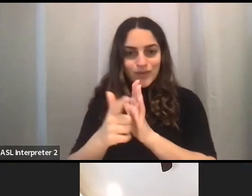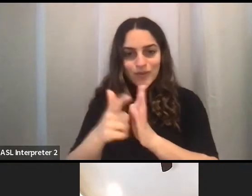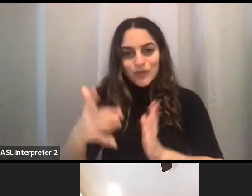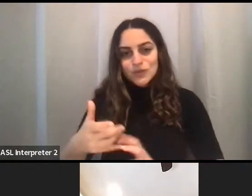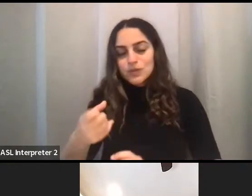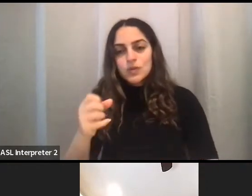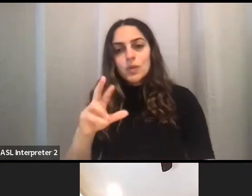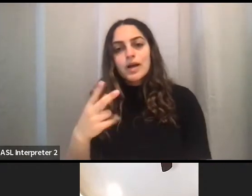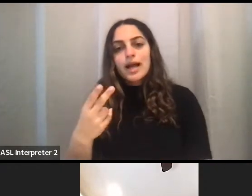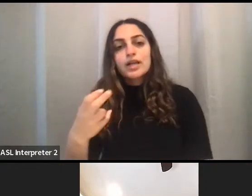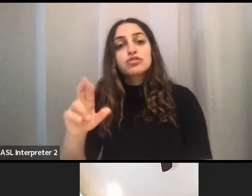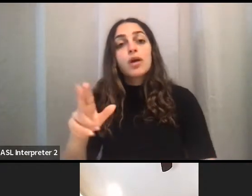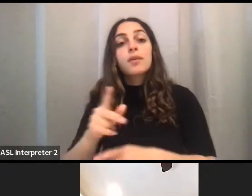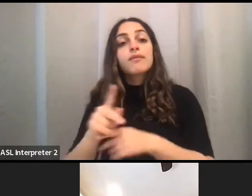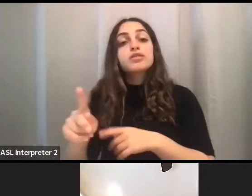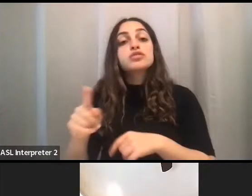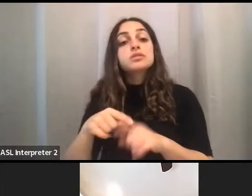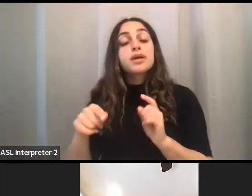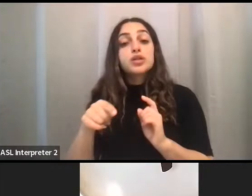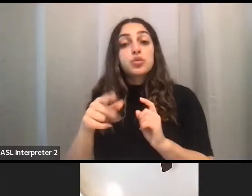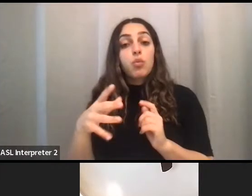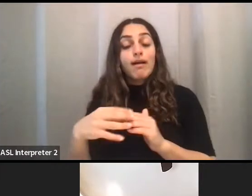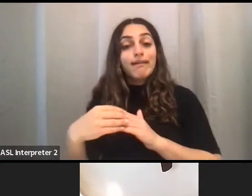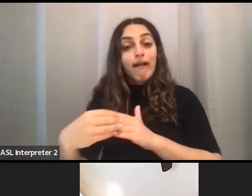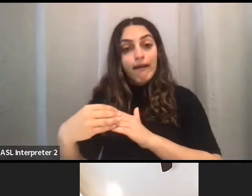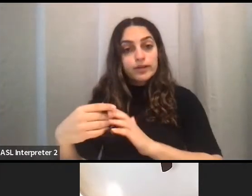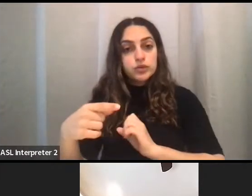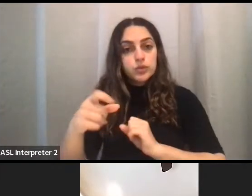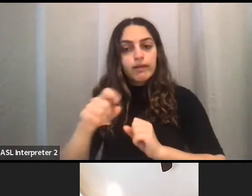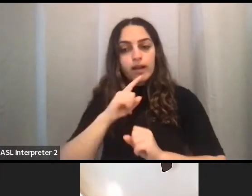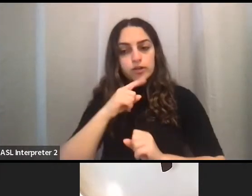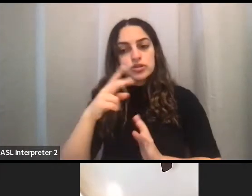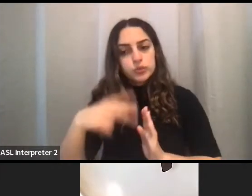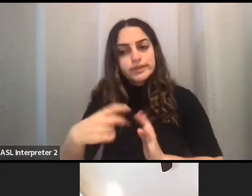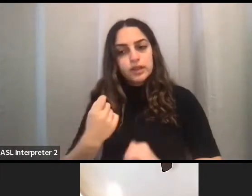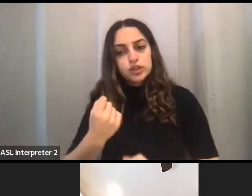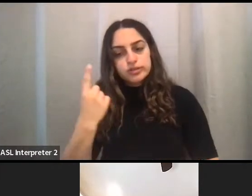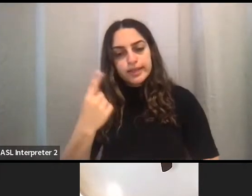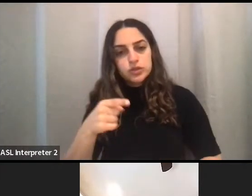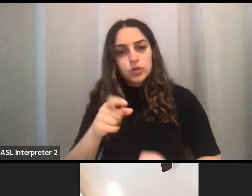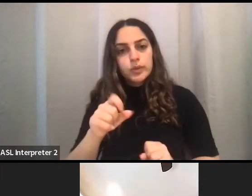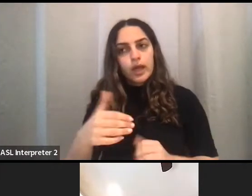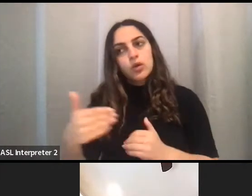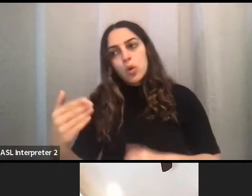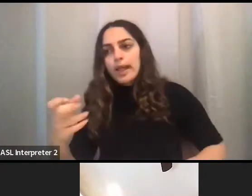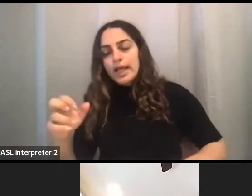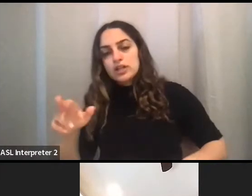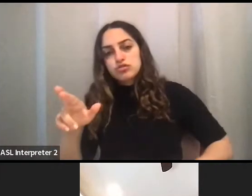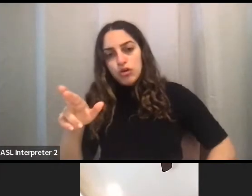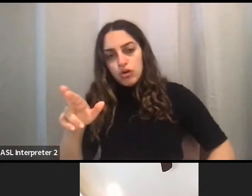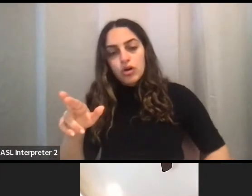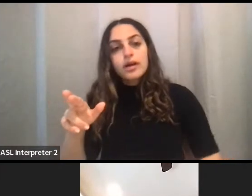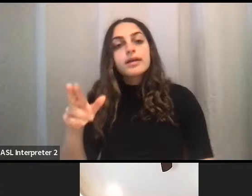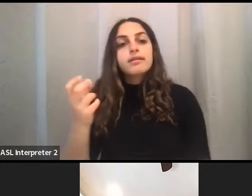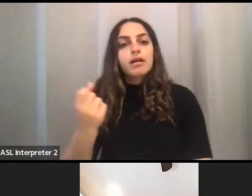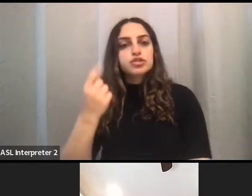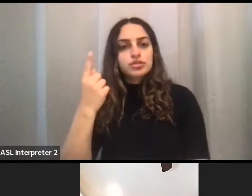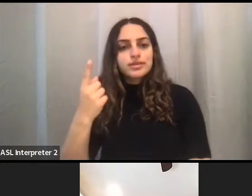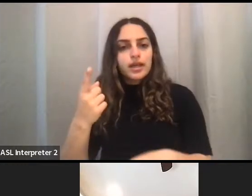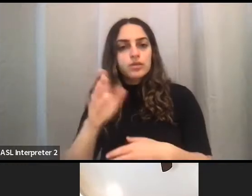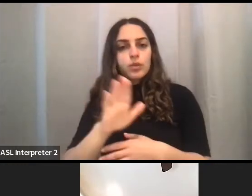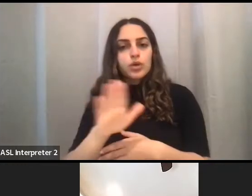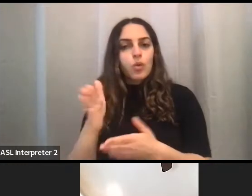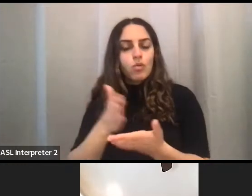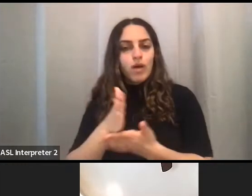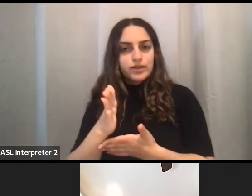professionals but you want guidance that you can actually read and understand so you can go to hr and understand what your rights